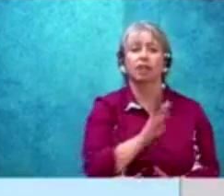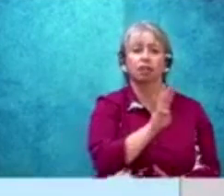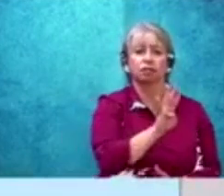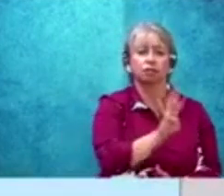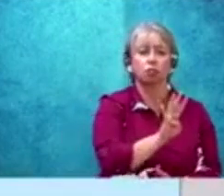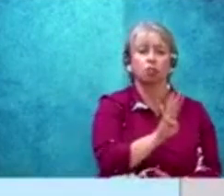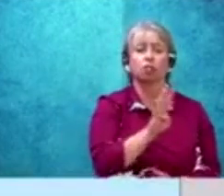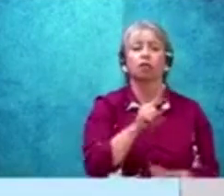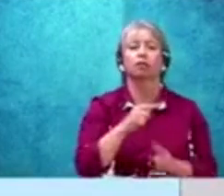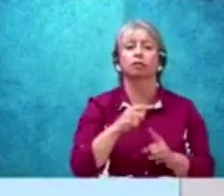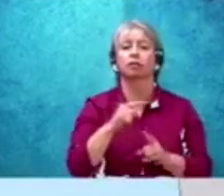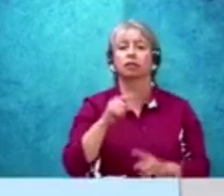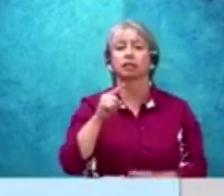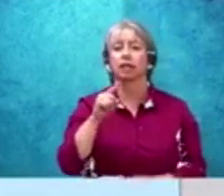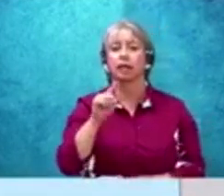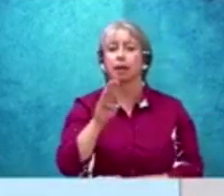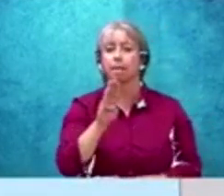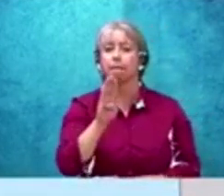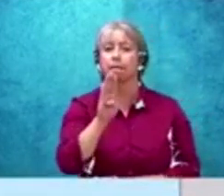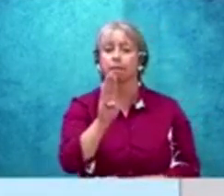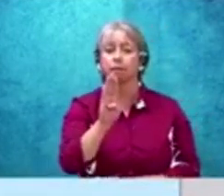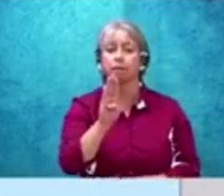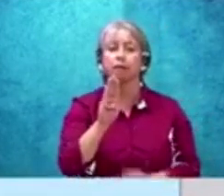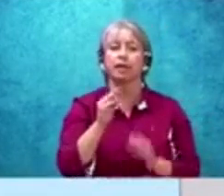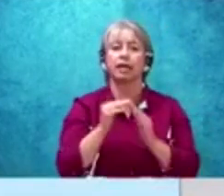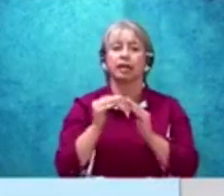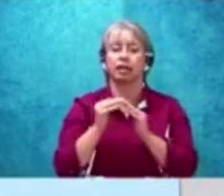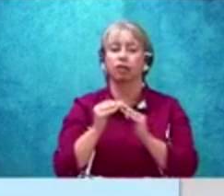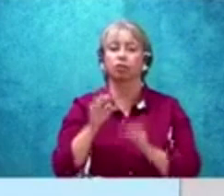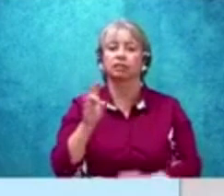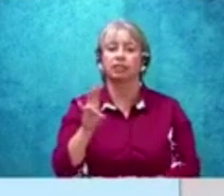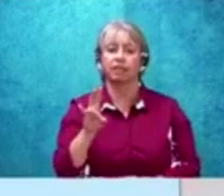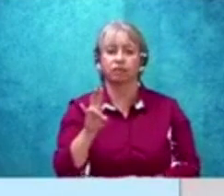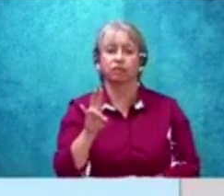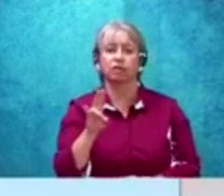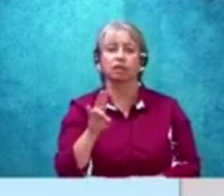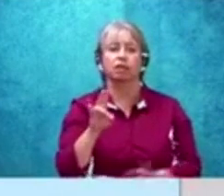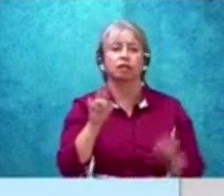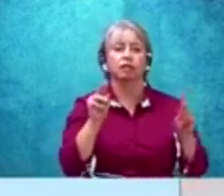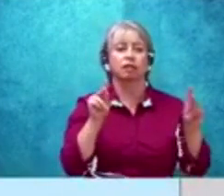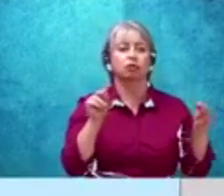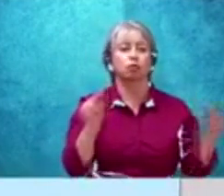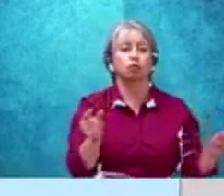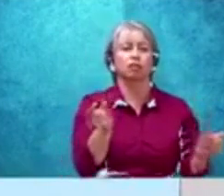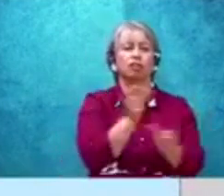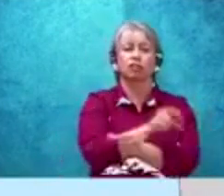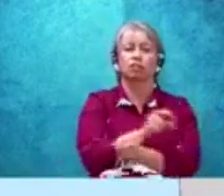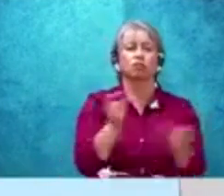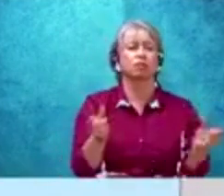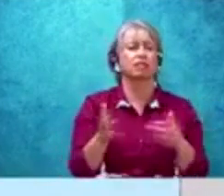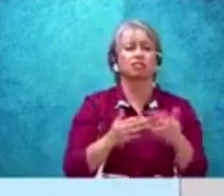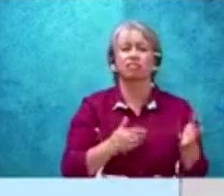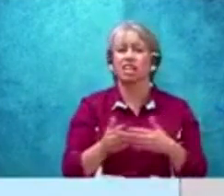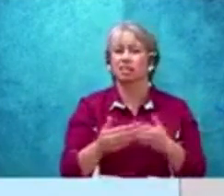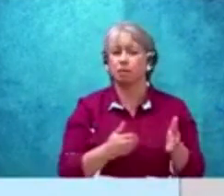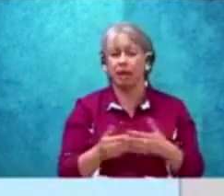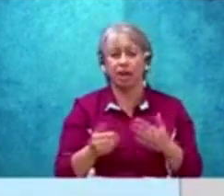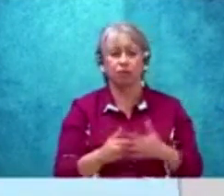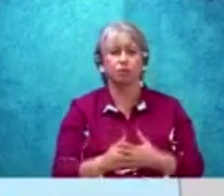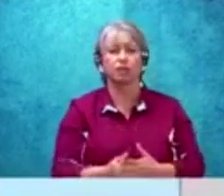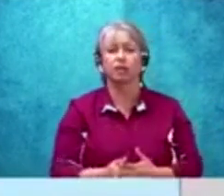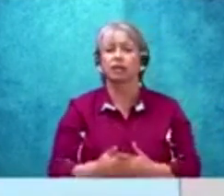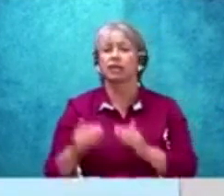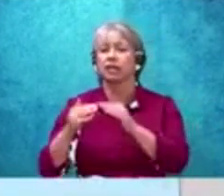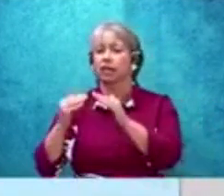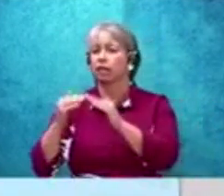is 7, and you can try this at home, and you can reverse those 7 and 4 and see if it makes a difference. And we have our C